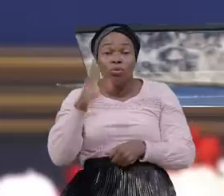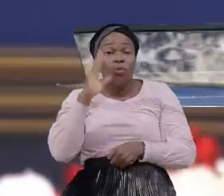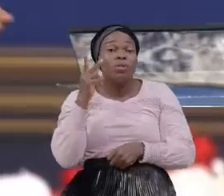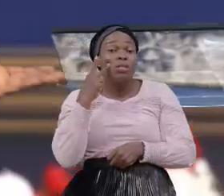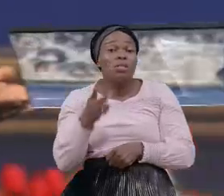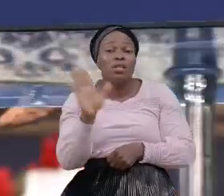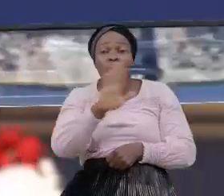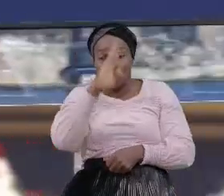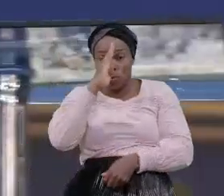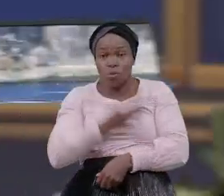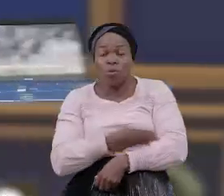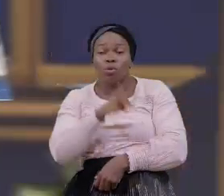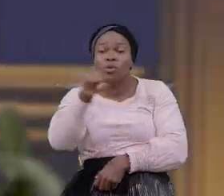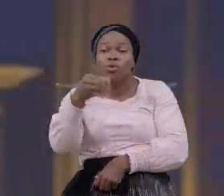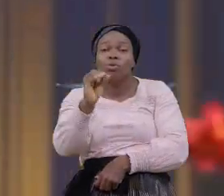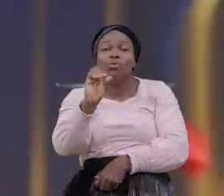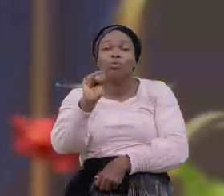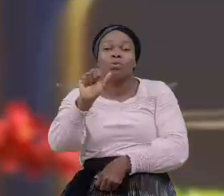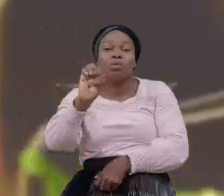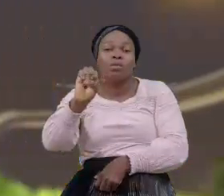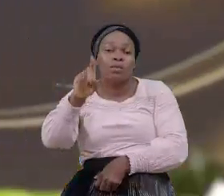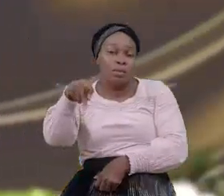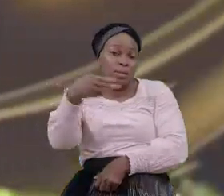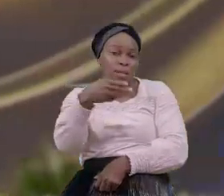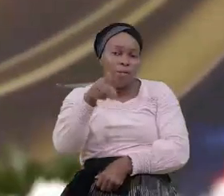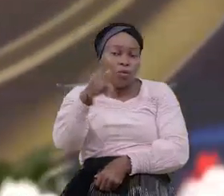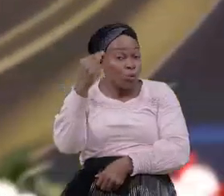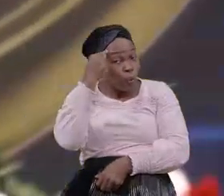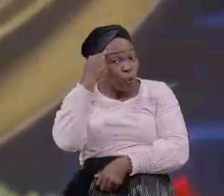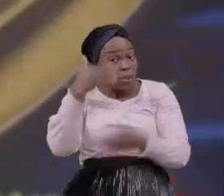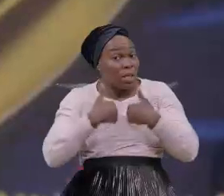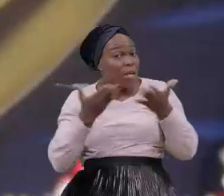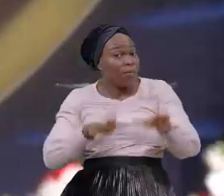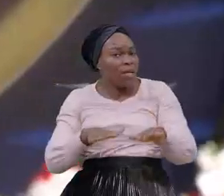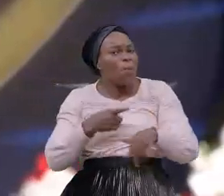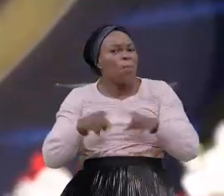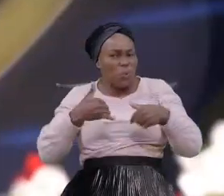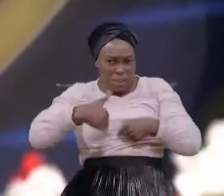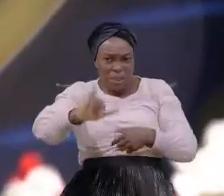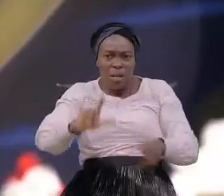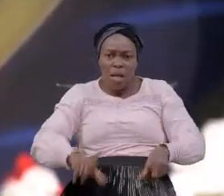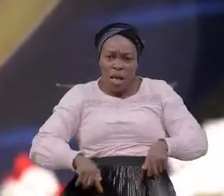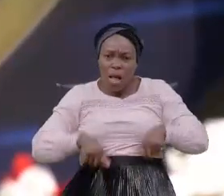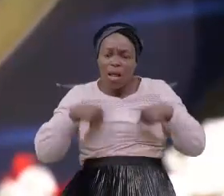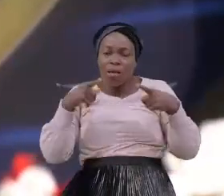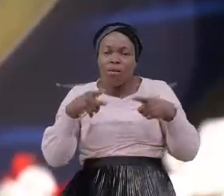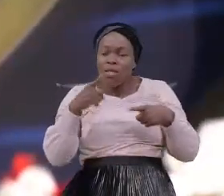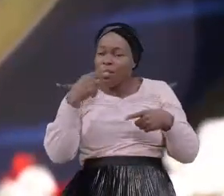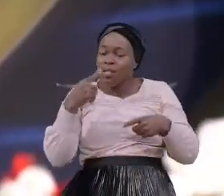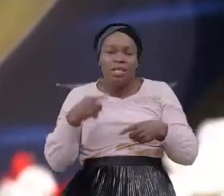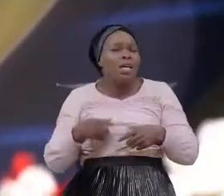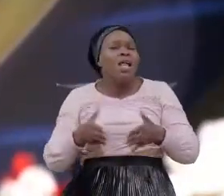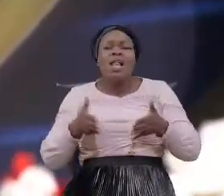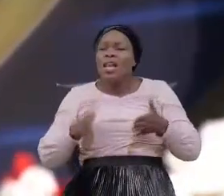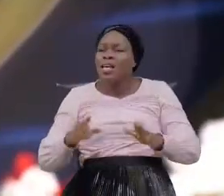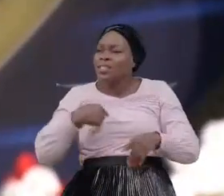died, but he's still alive. He says, let me go. Let me go and see my son